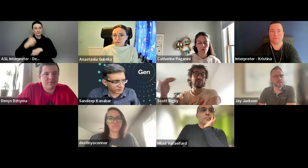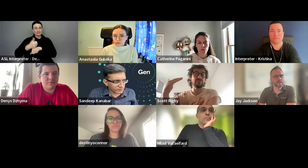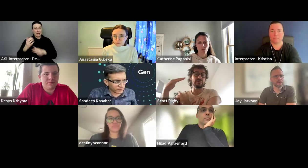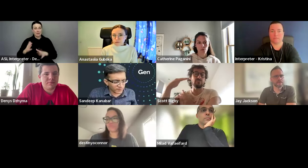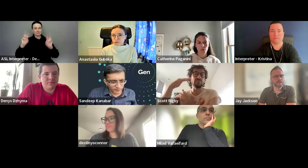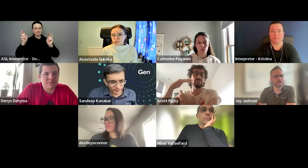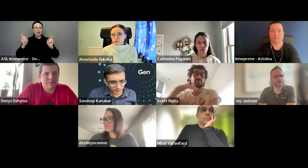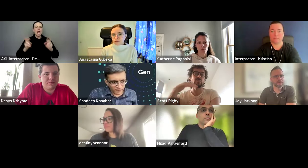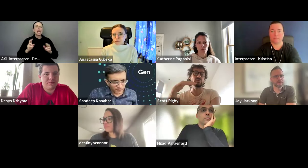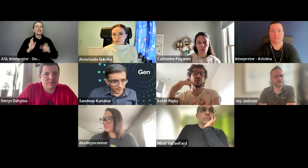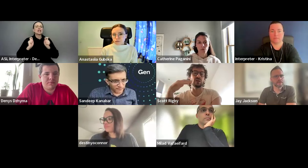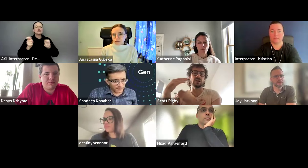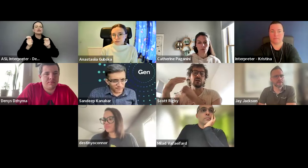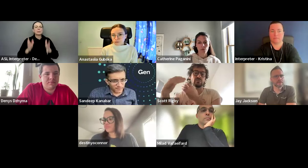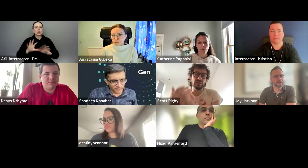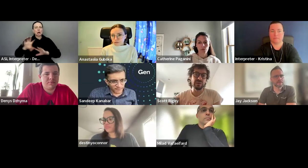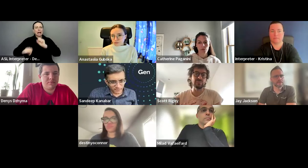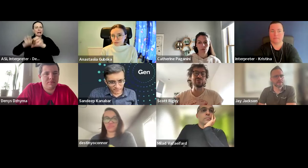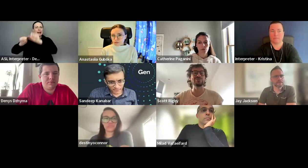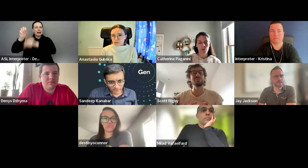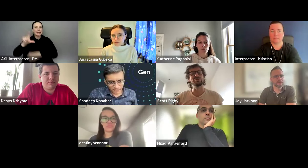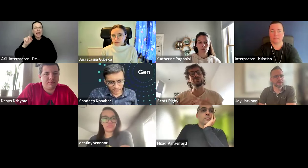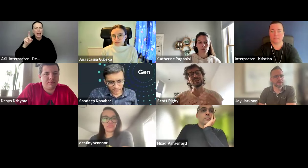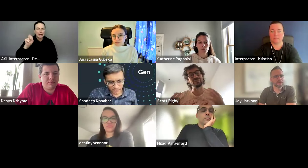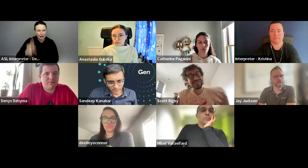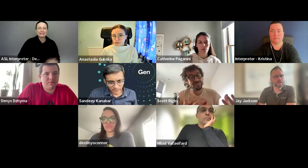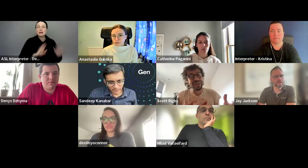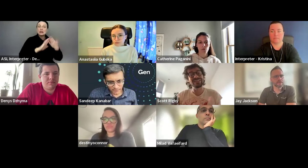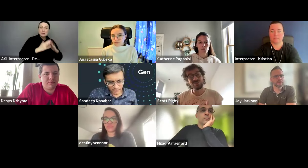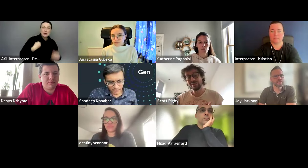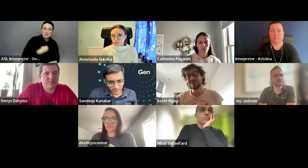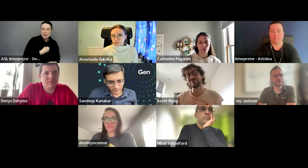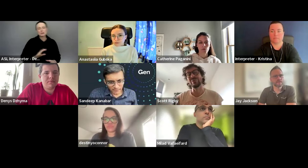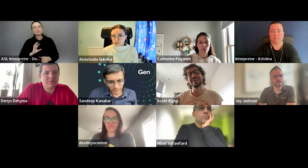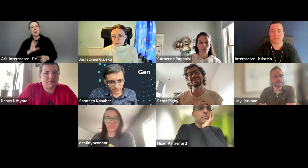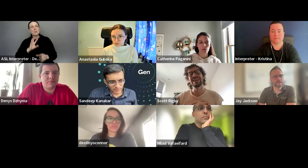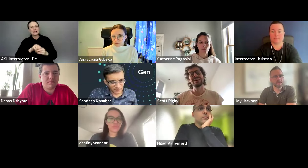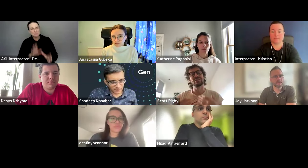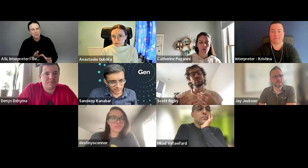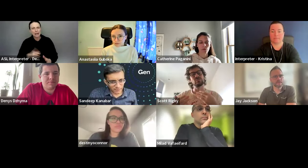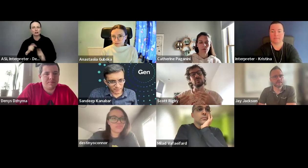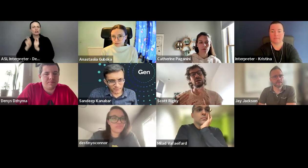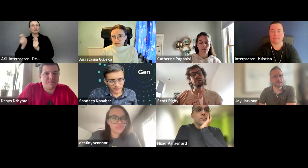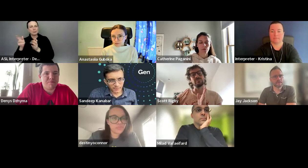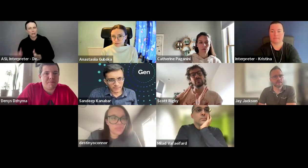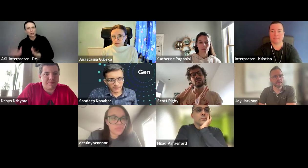ladder. From people who are community members to people who can participate and contribute in different ways